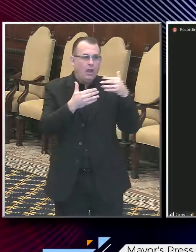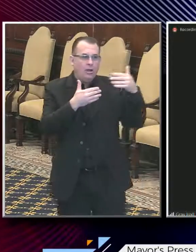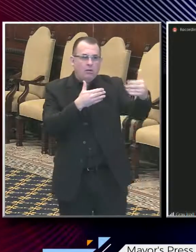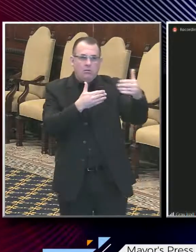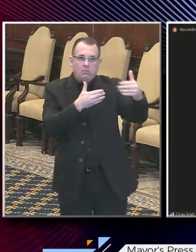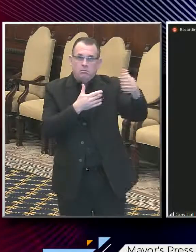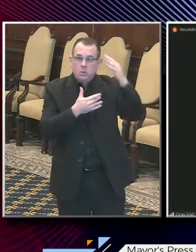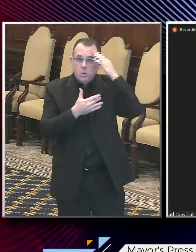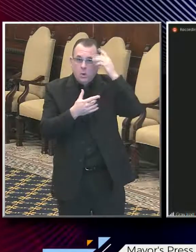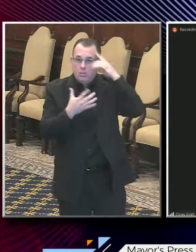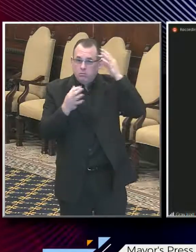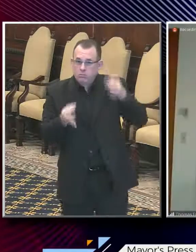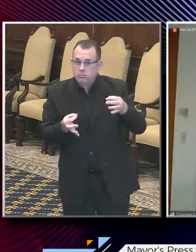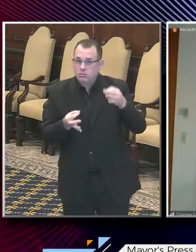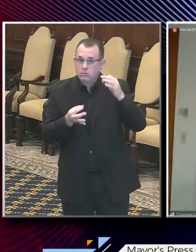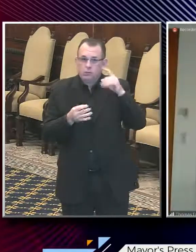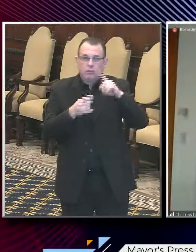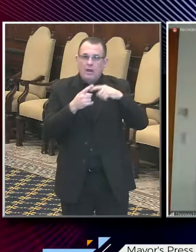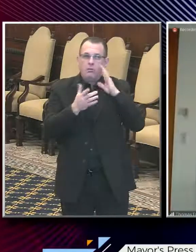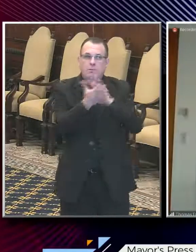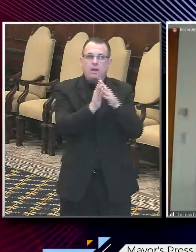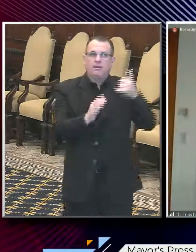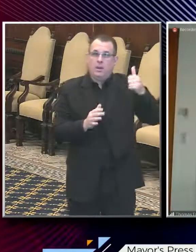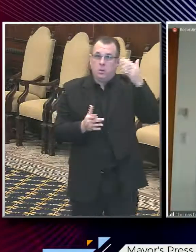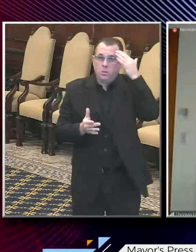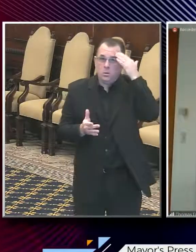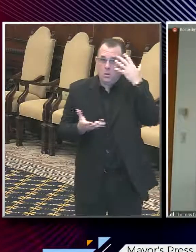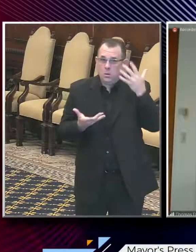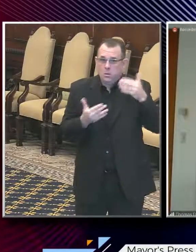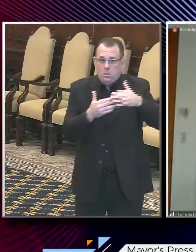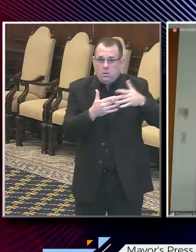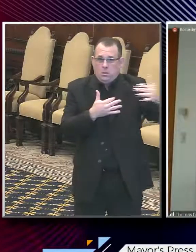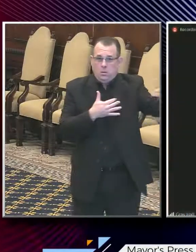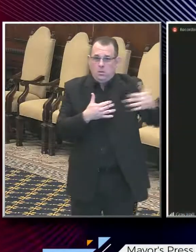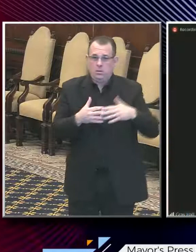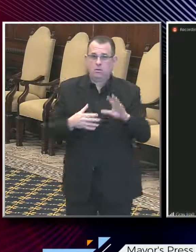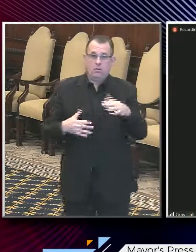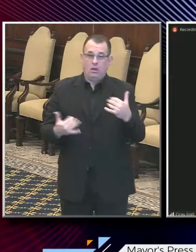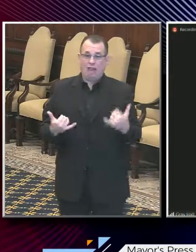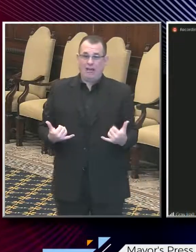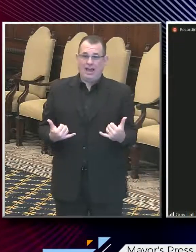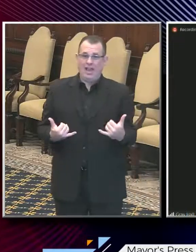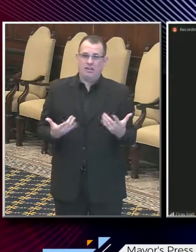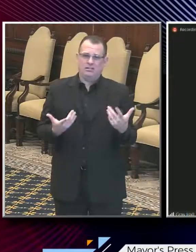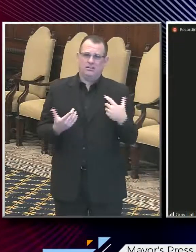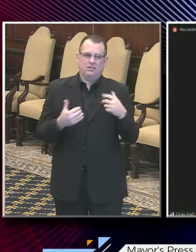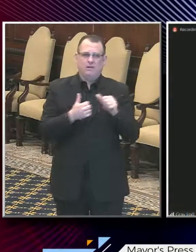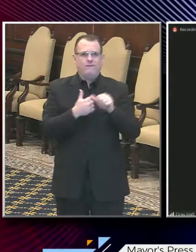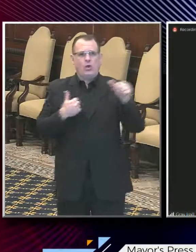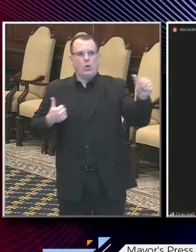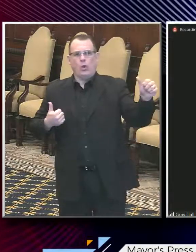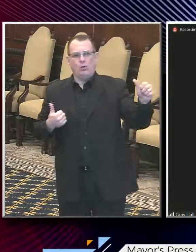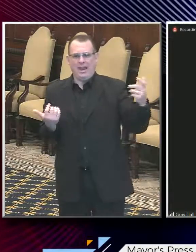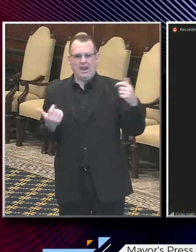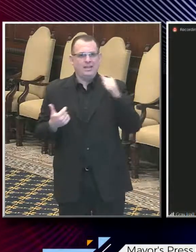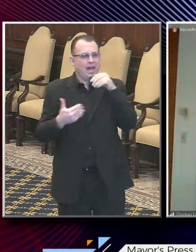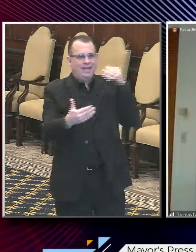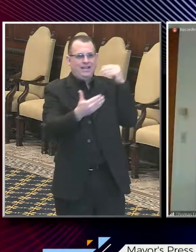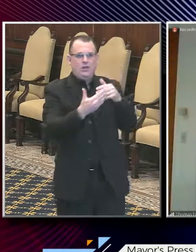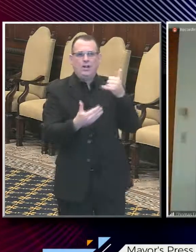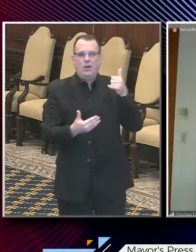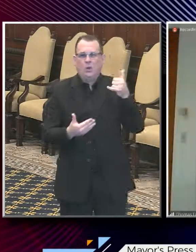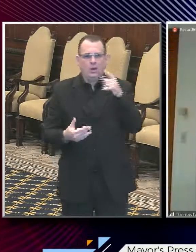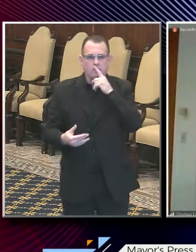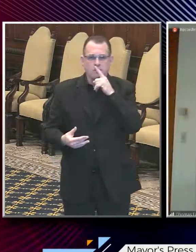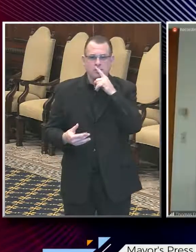yellow phase? We're definitely not at or near the yellow phase right now. It certainly will be weeks away. At how many weeks, I can't say. The